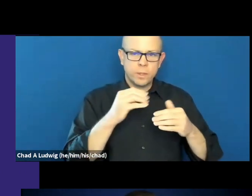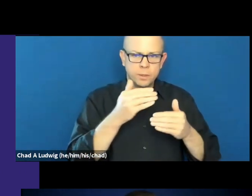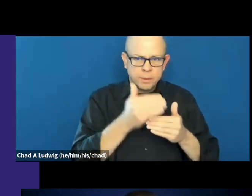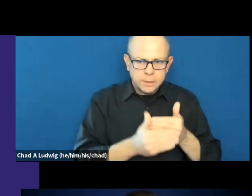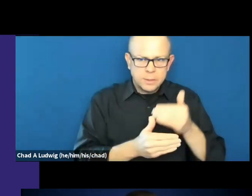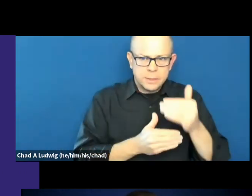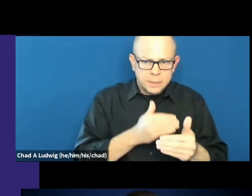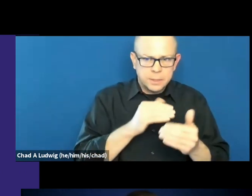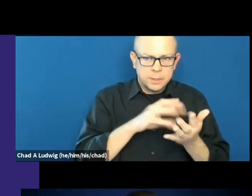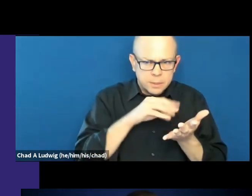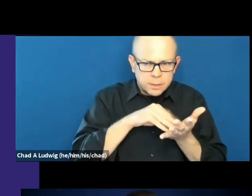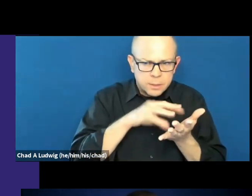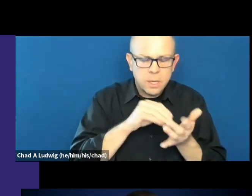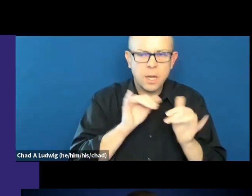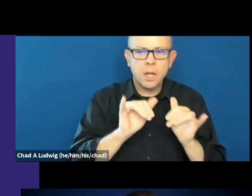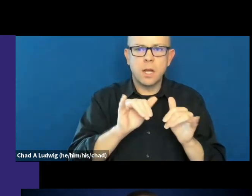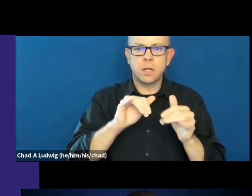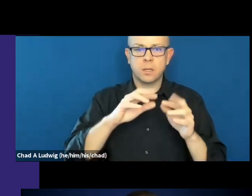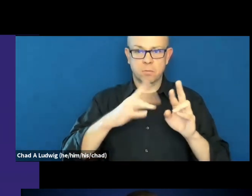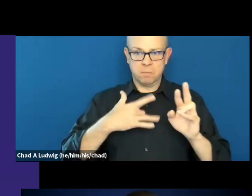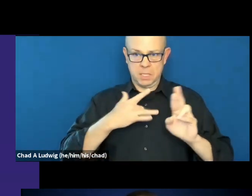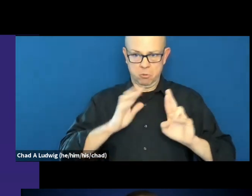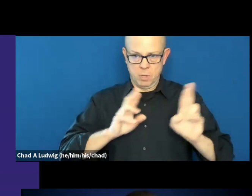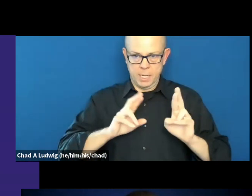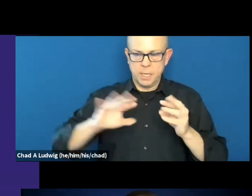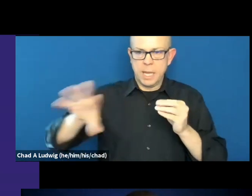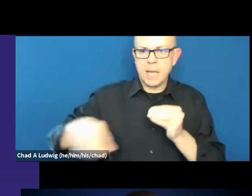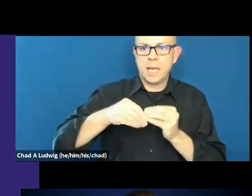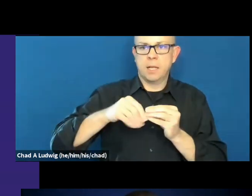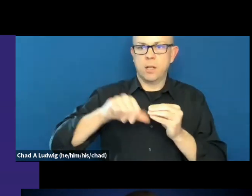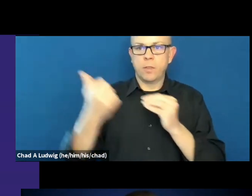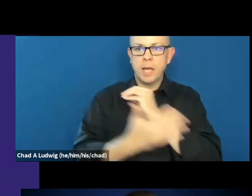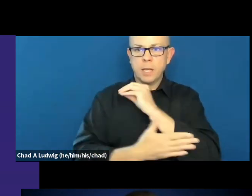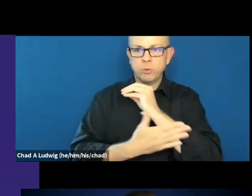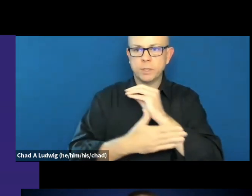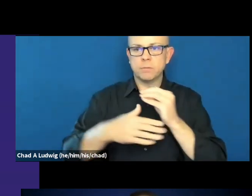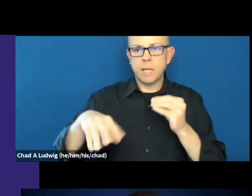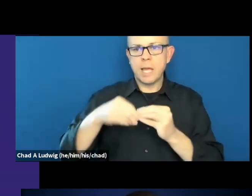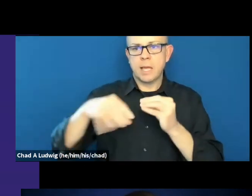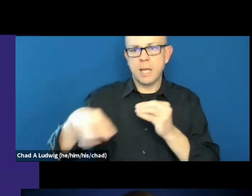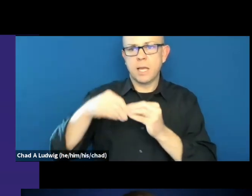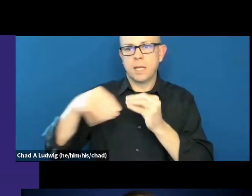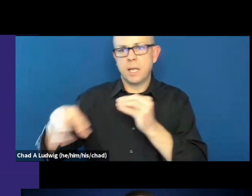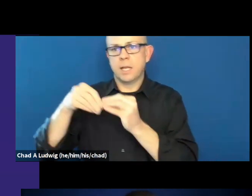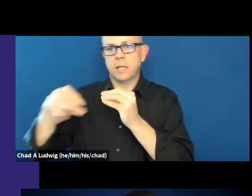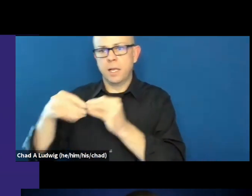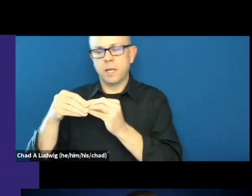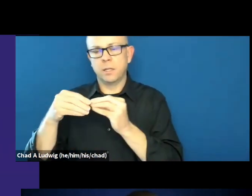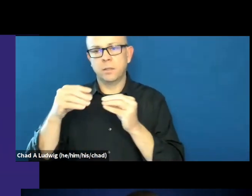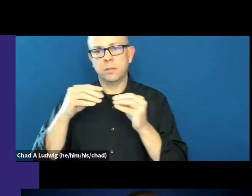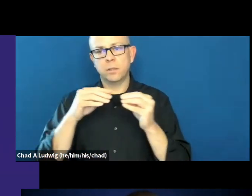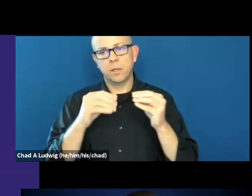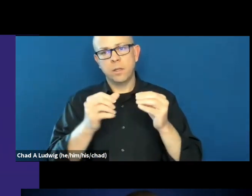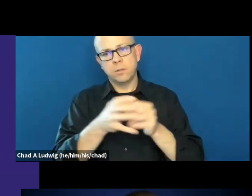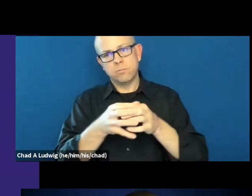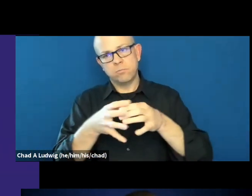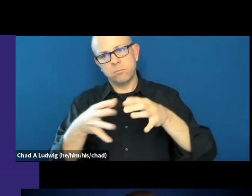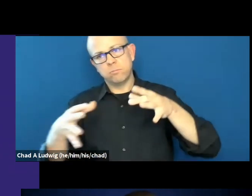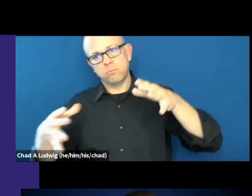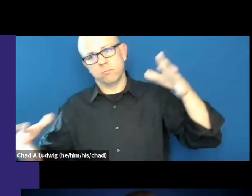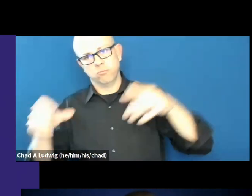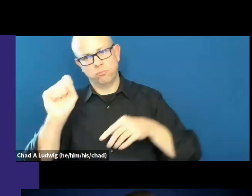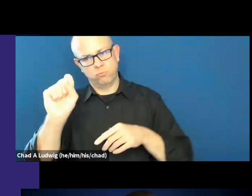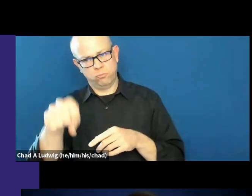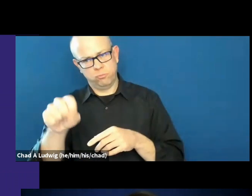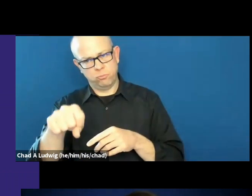not be able to provide the services that we want to. So we are learning as we go, and as we get better at it and are ready, we will